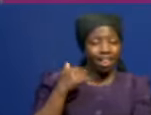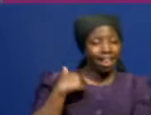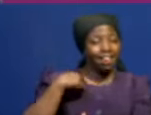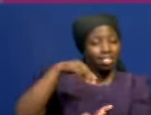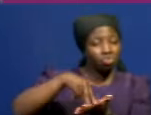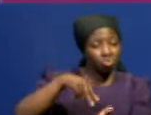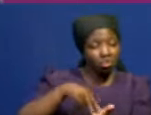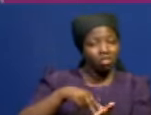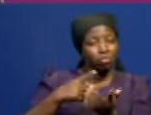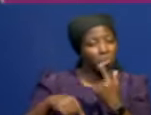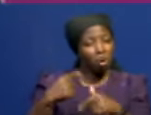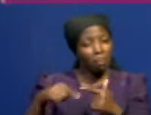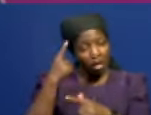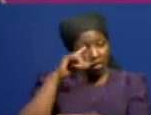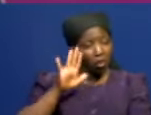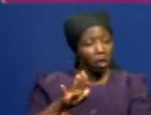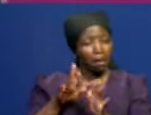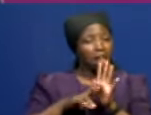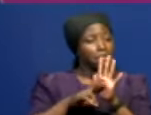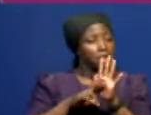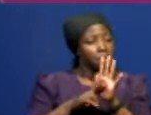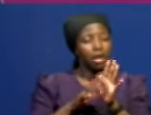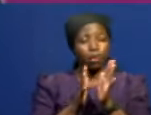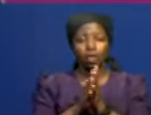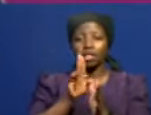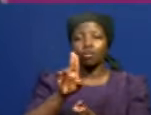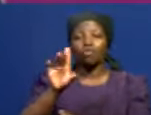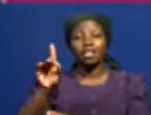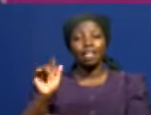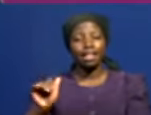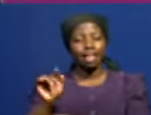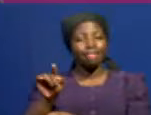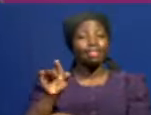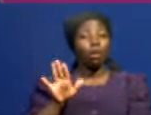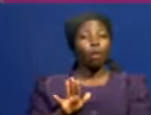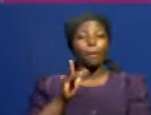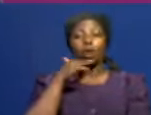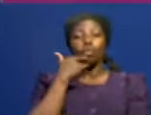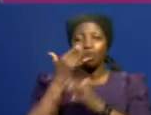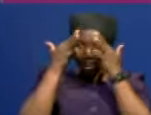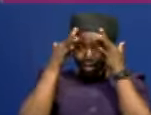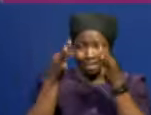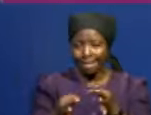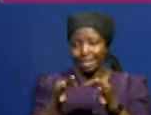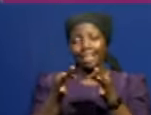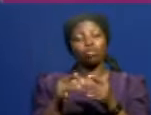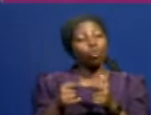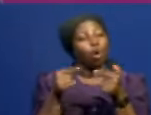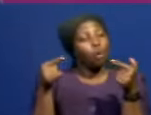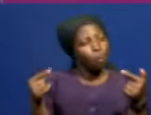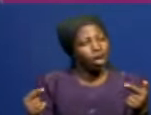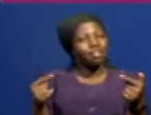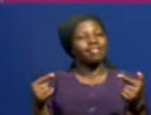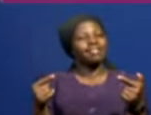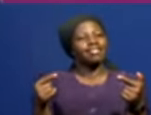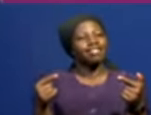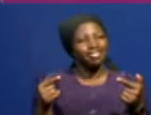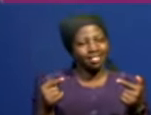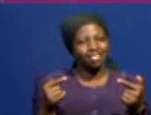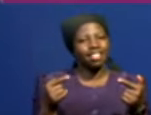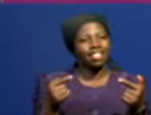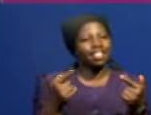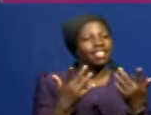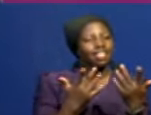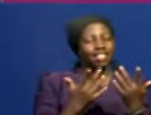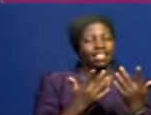ya UDA. This is a lady who decided to go against the tide. She must have been a very strong woman,